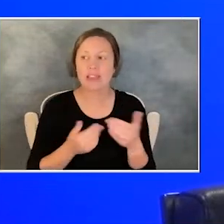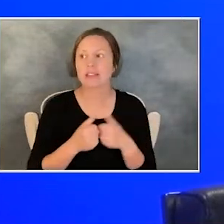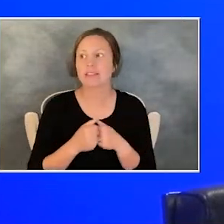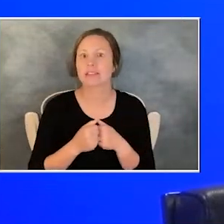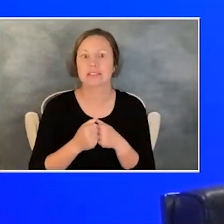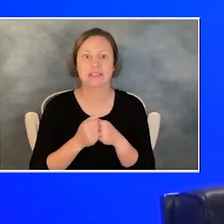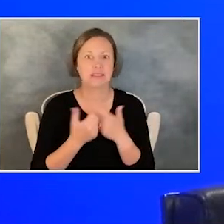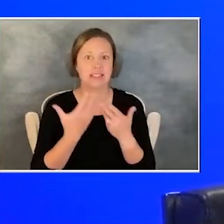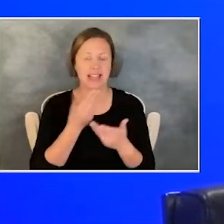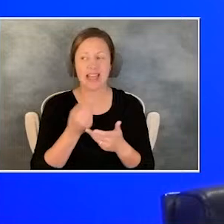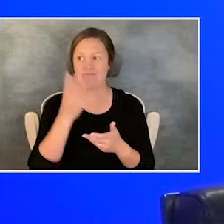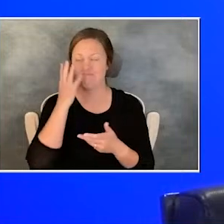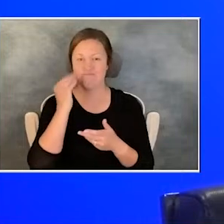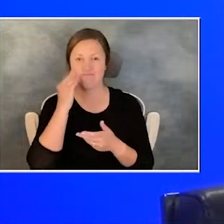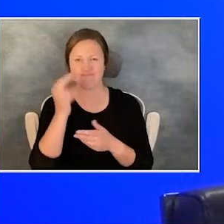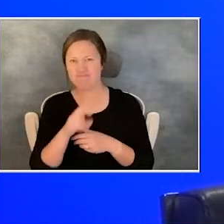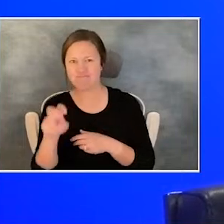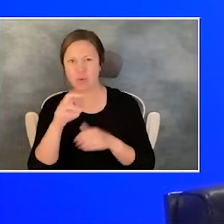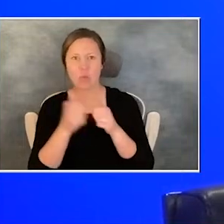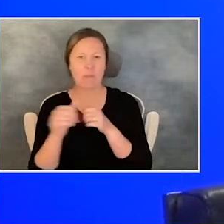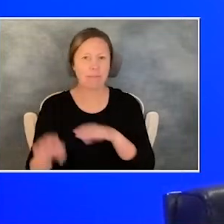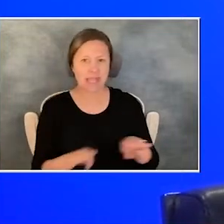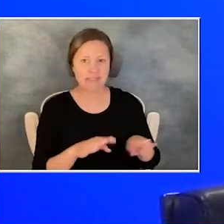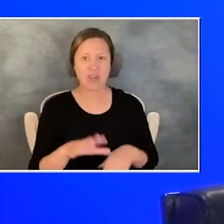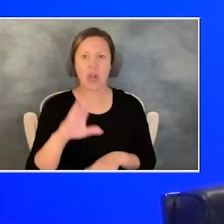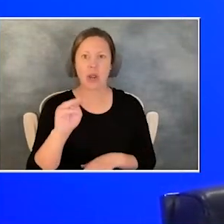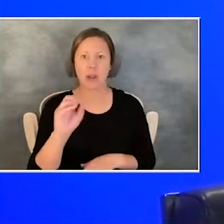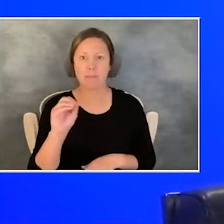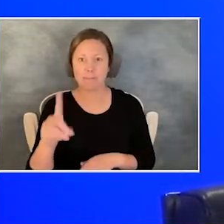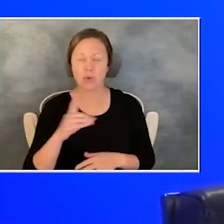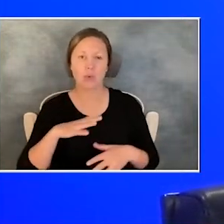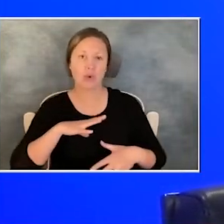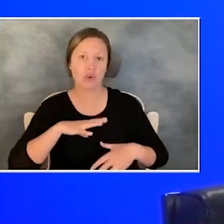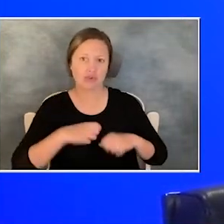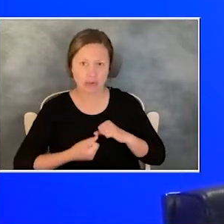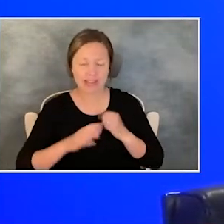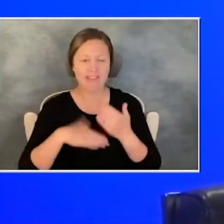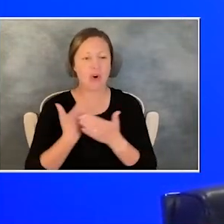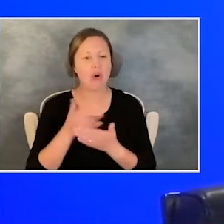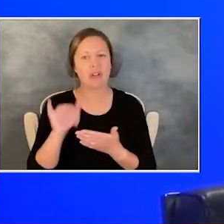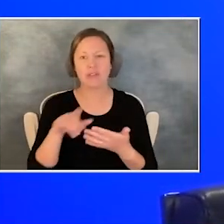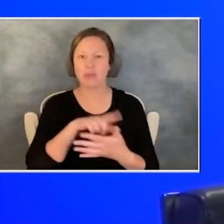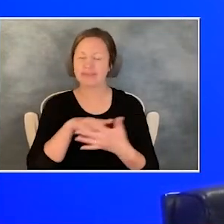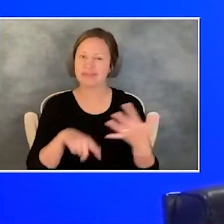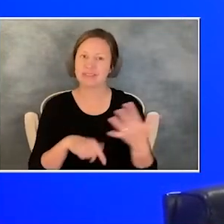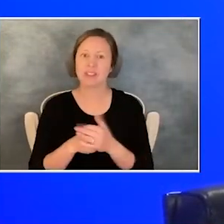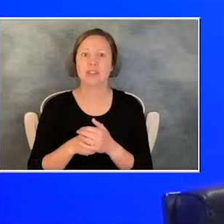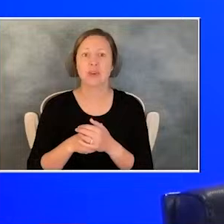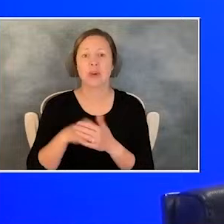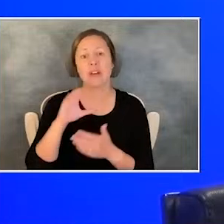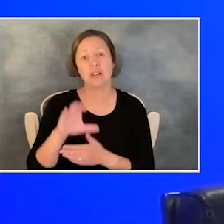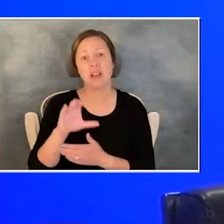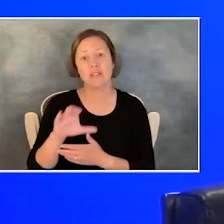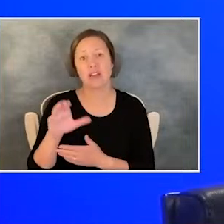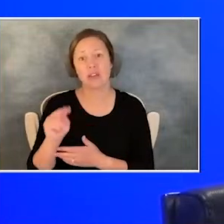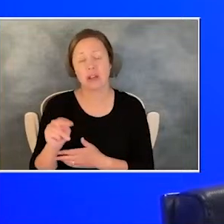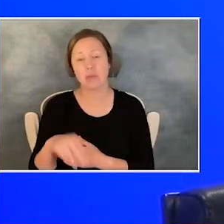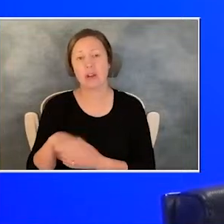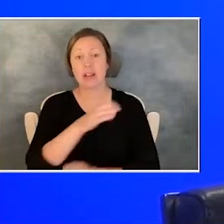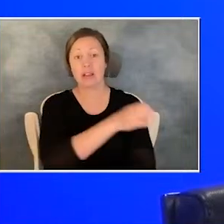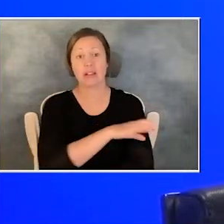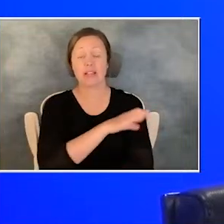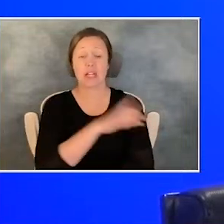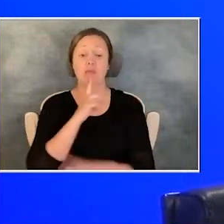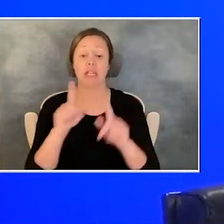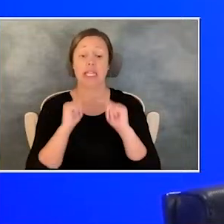of behaviors and mood and grief and all of those kind of things. So the Cognitive Care Network in the clinic is a team of social